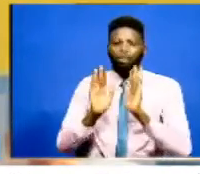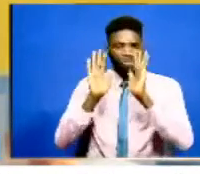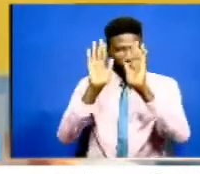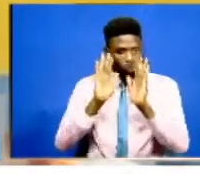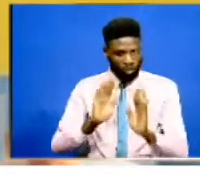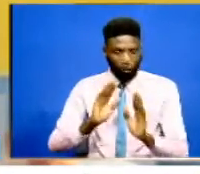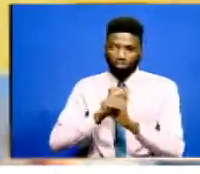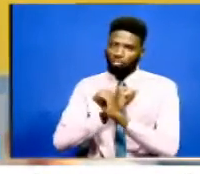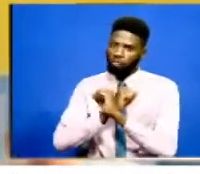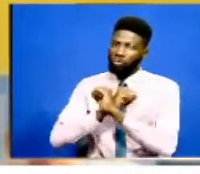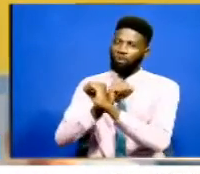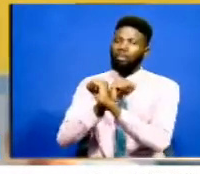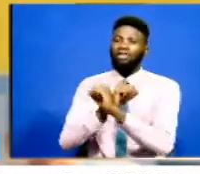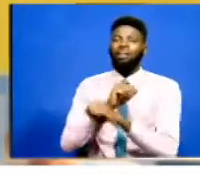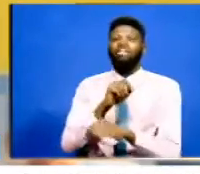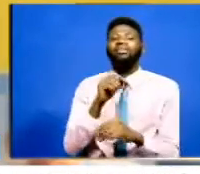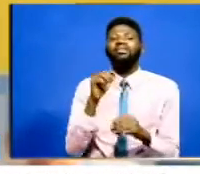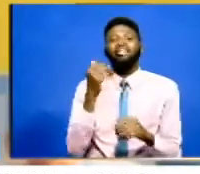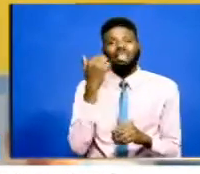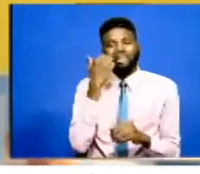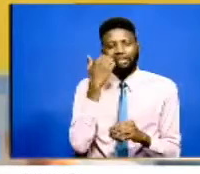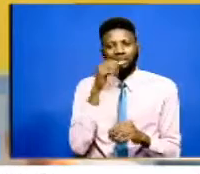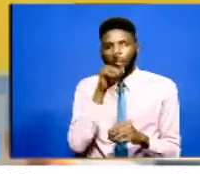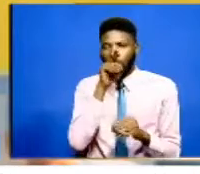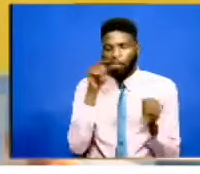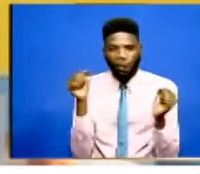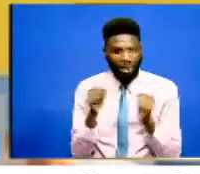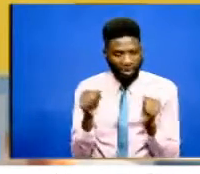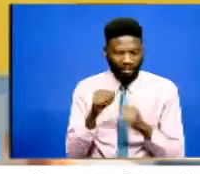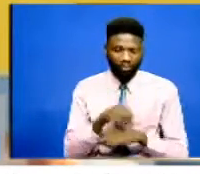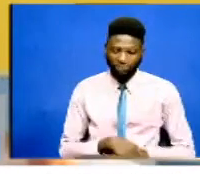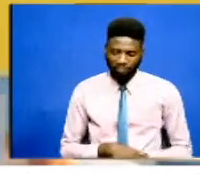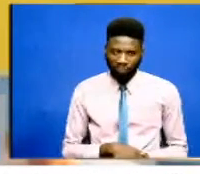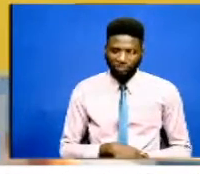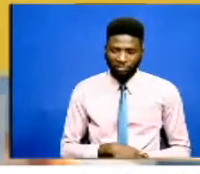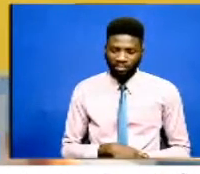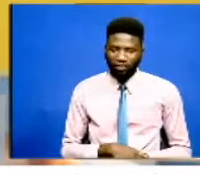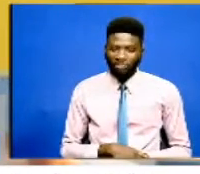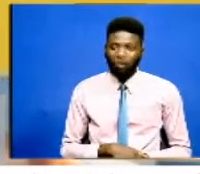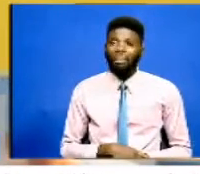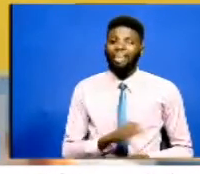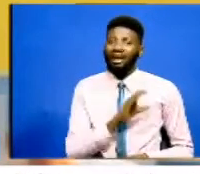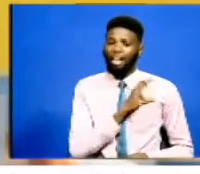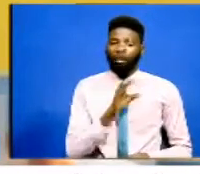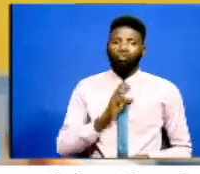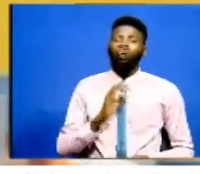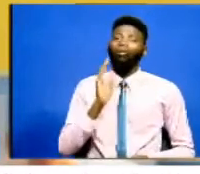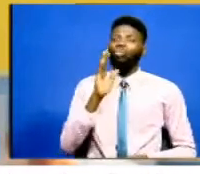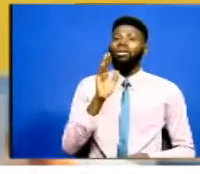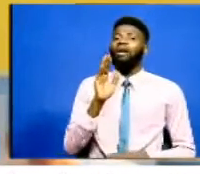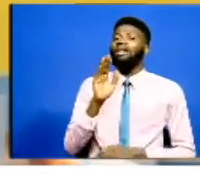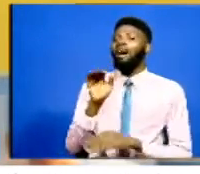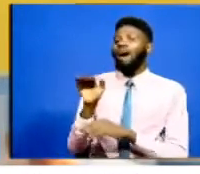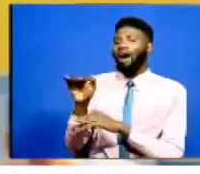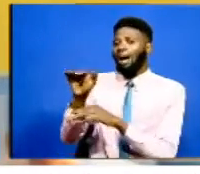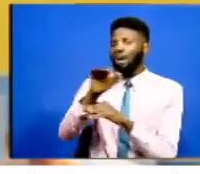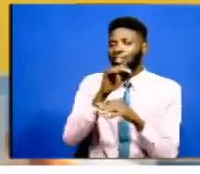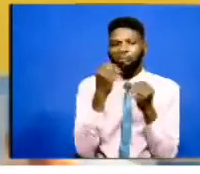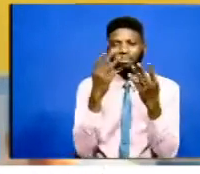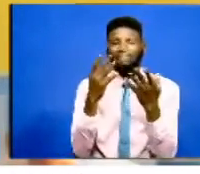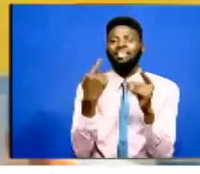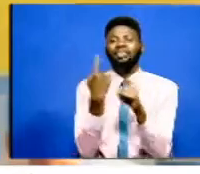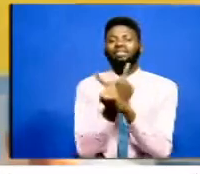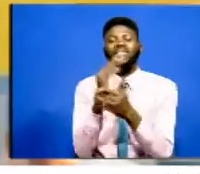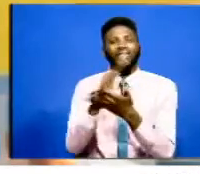malaria. This council will drive action by the various sectors to support the implementation